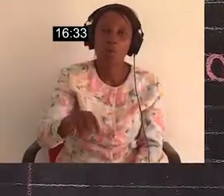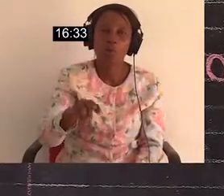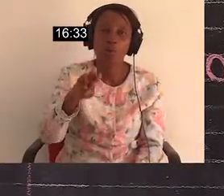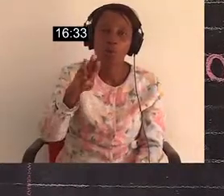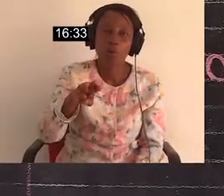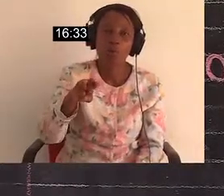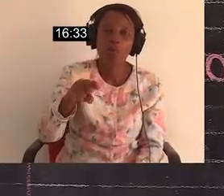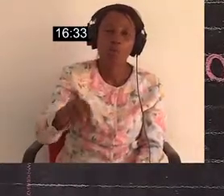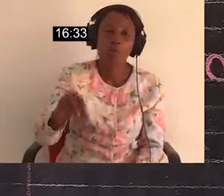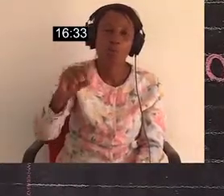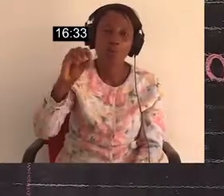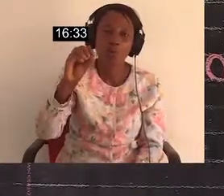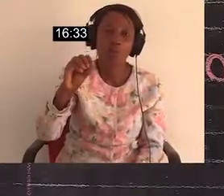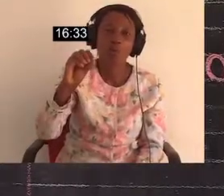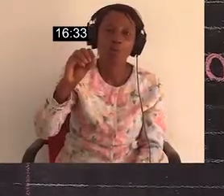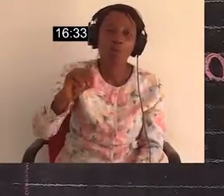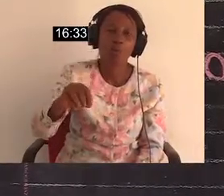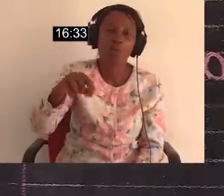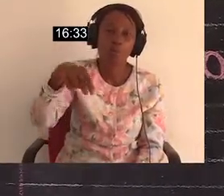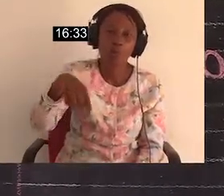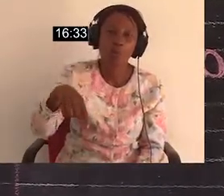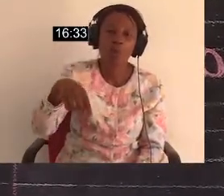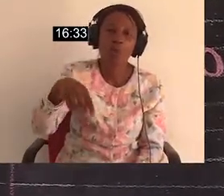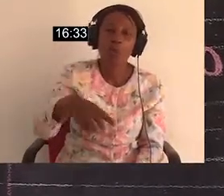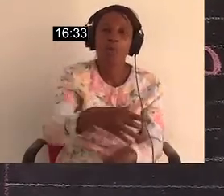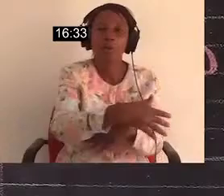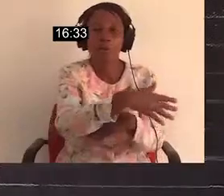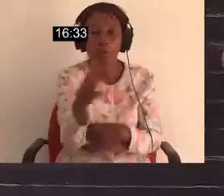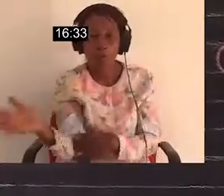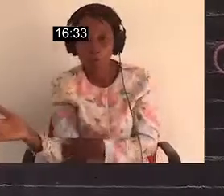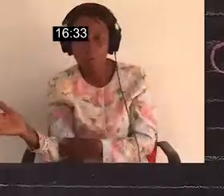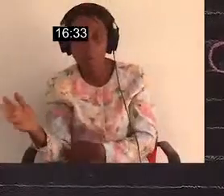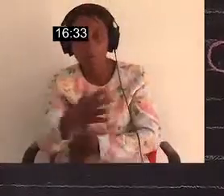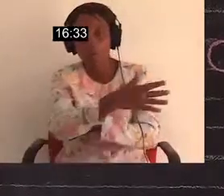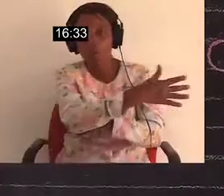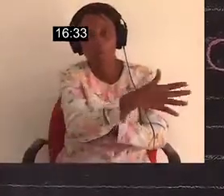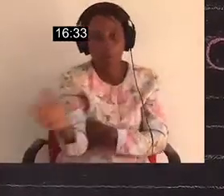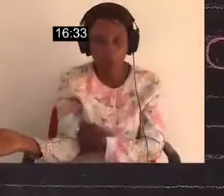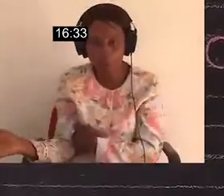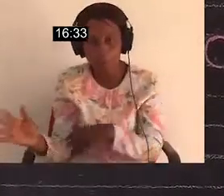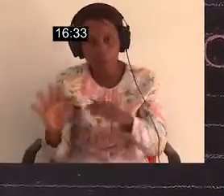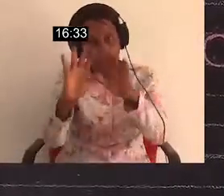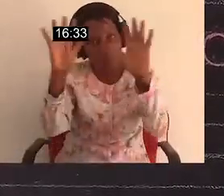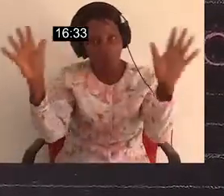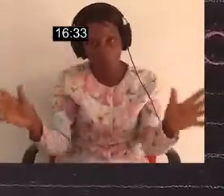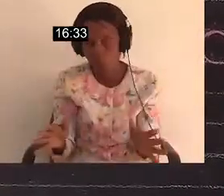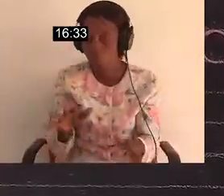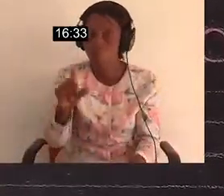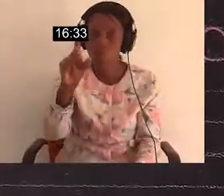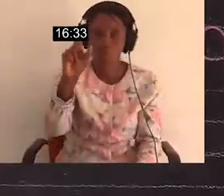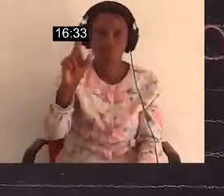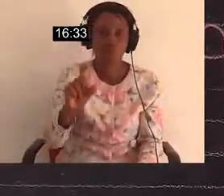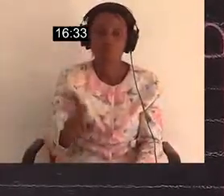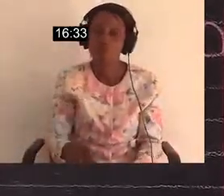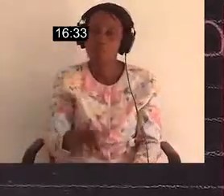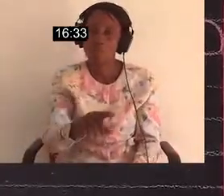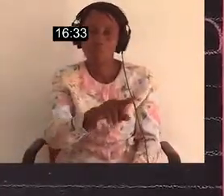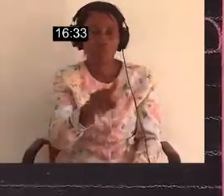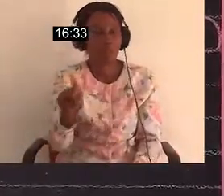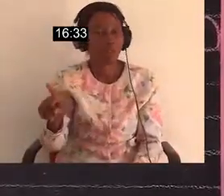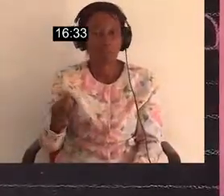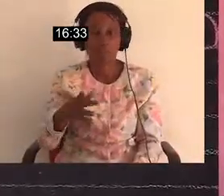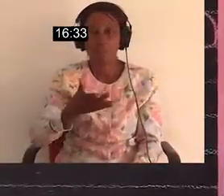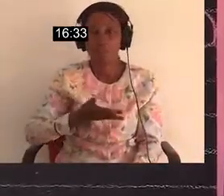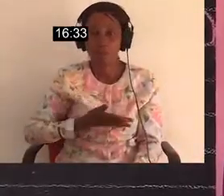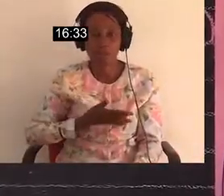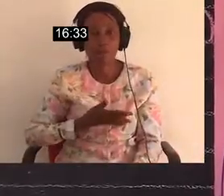Mop, O. You can hear O there. Open, you can hear O. So all these words, they